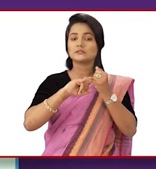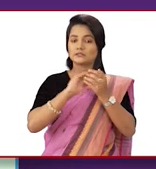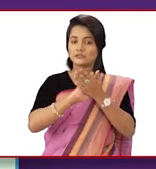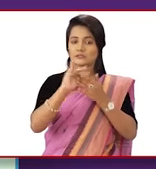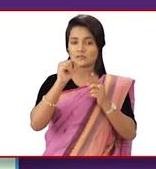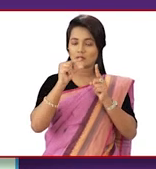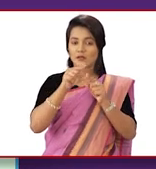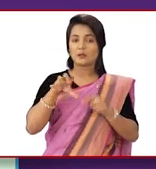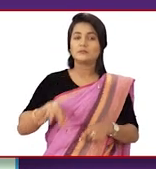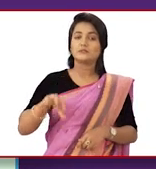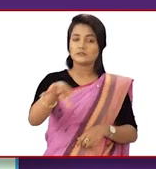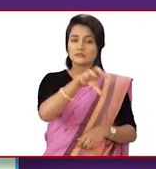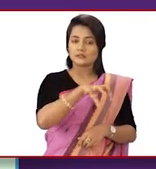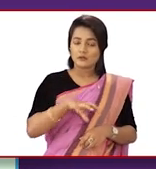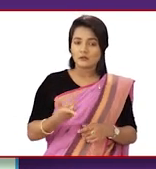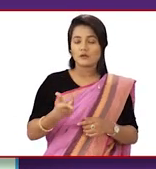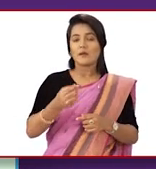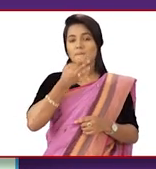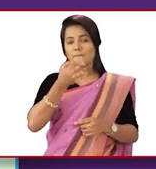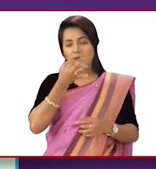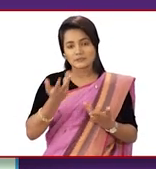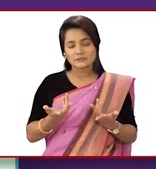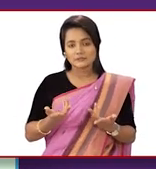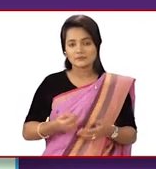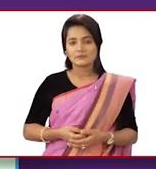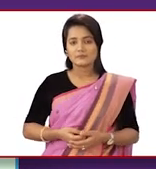region and from issue to issue.